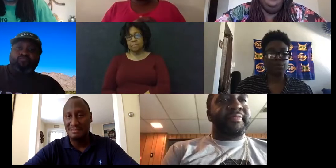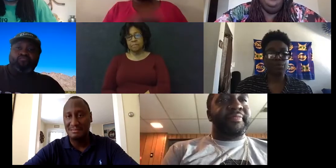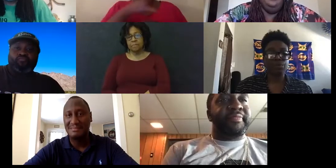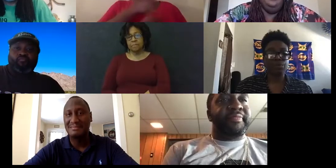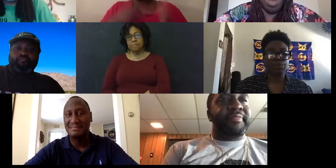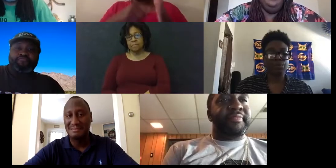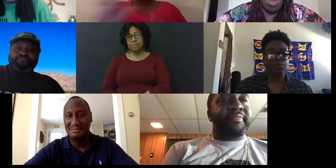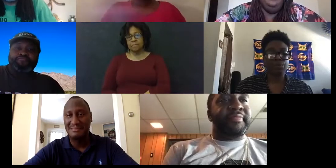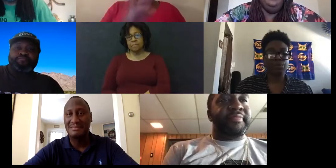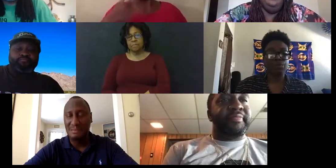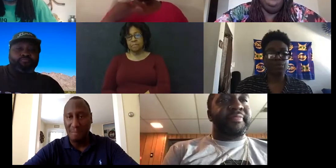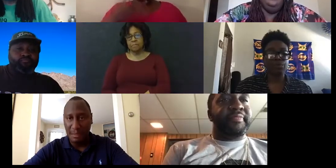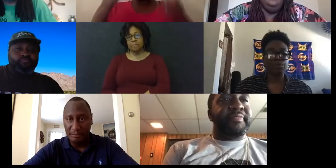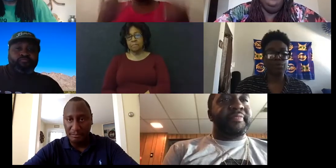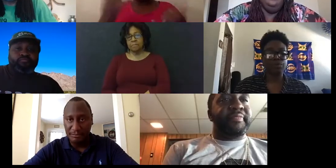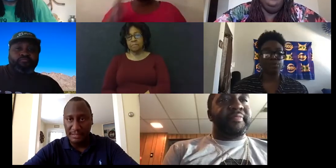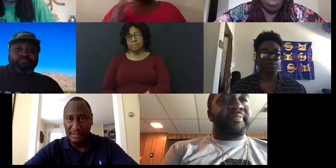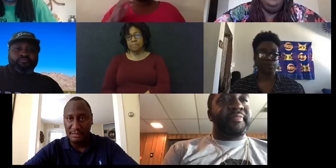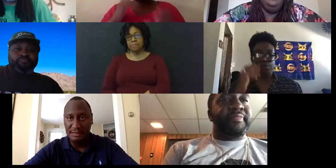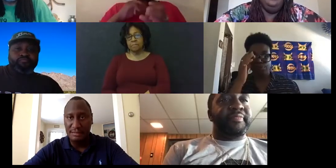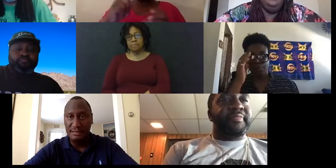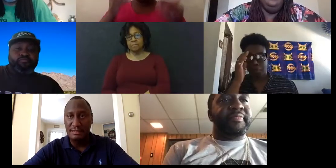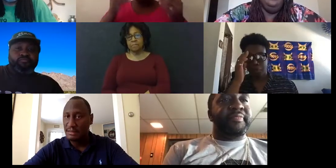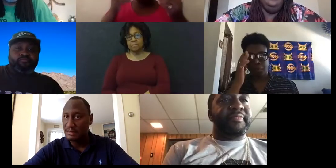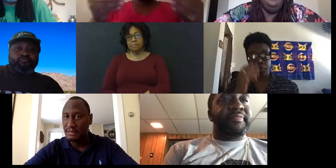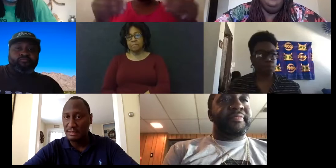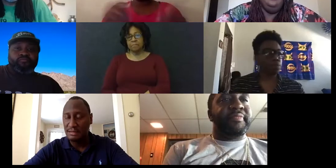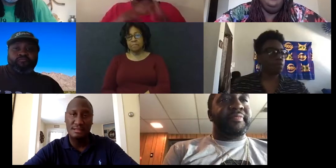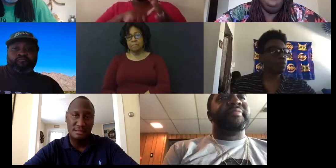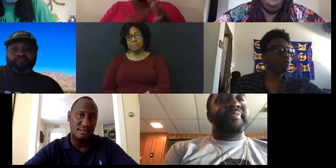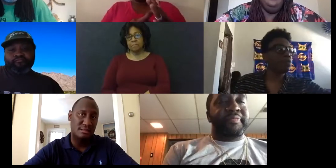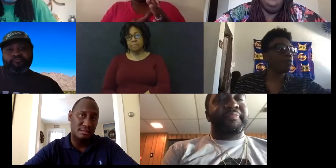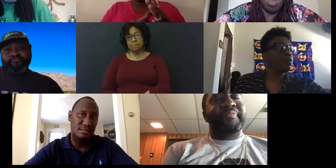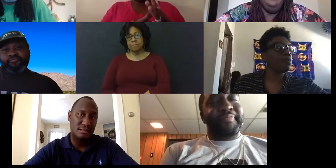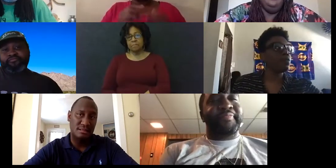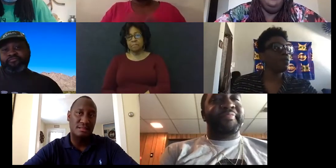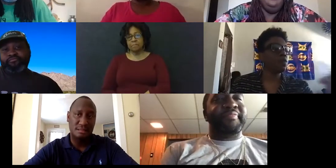just jump into it. And I guess I want to start a little bit hard.